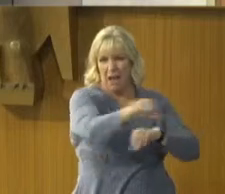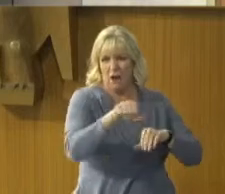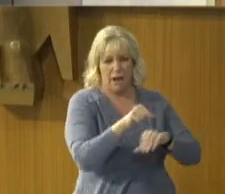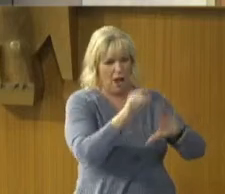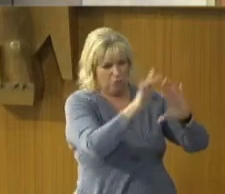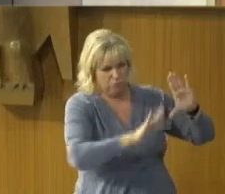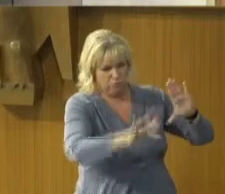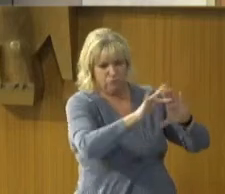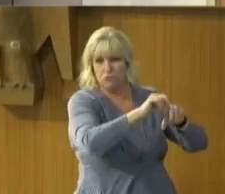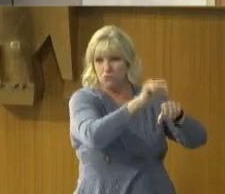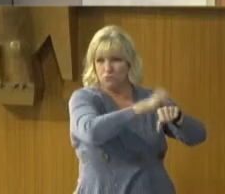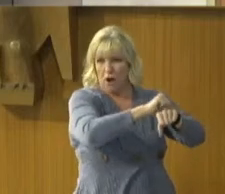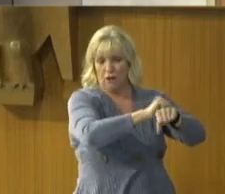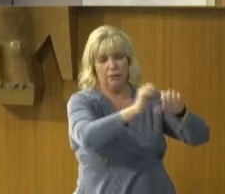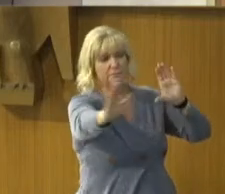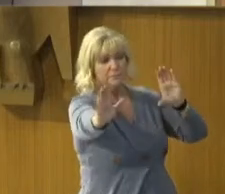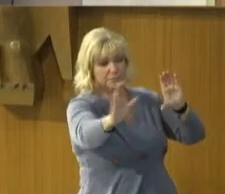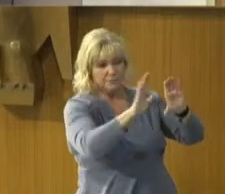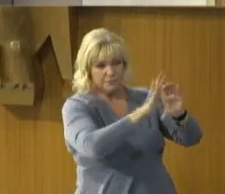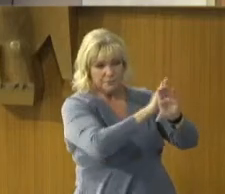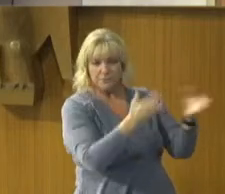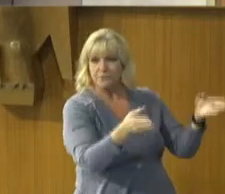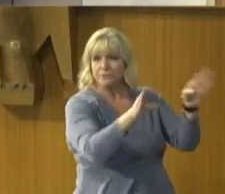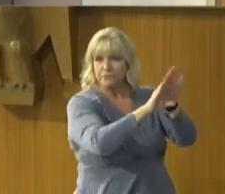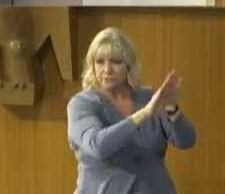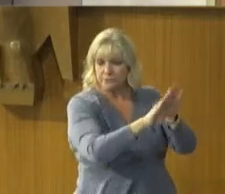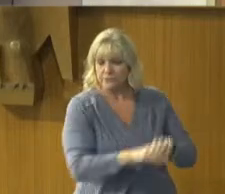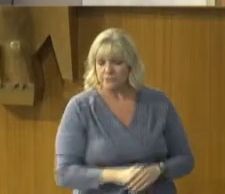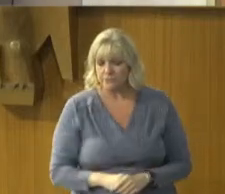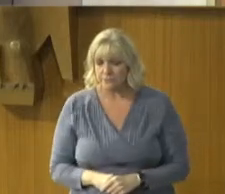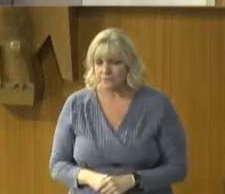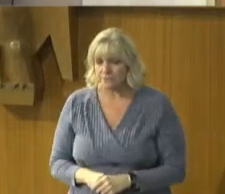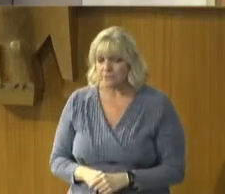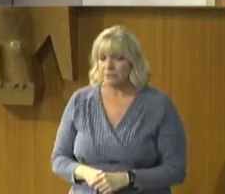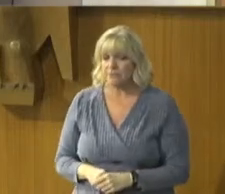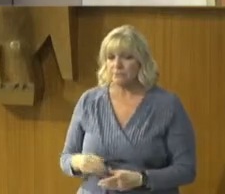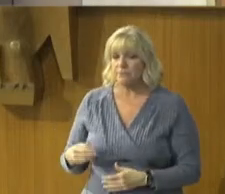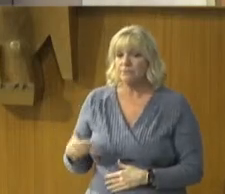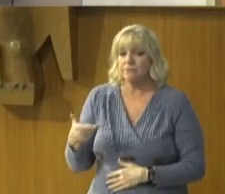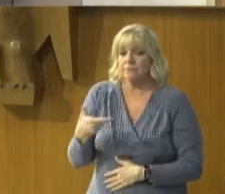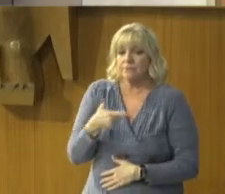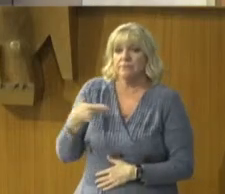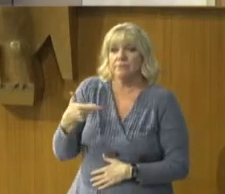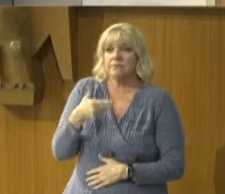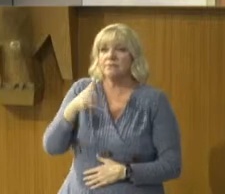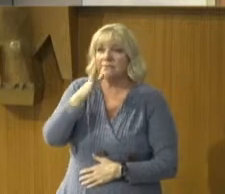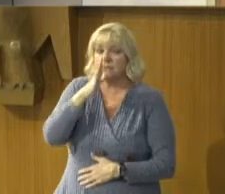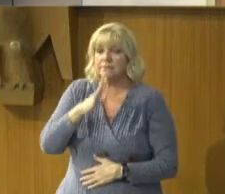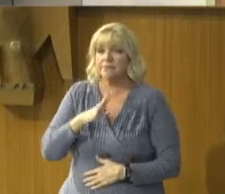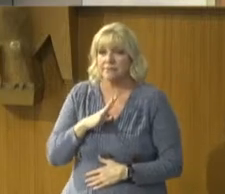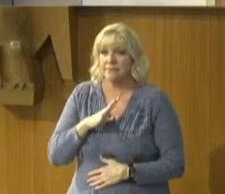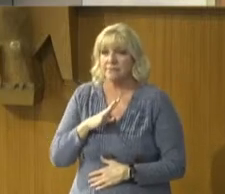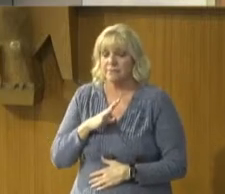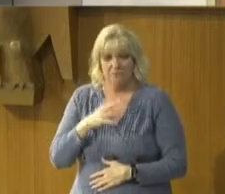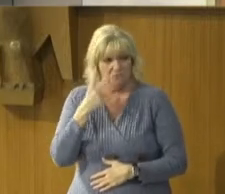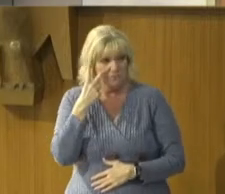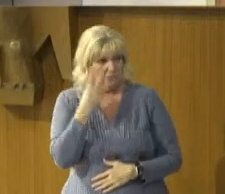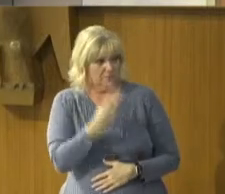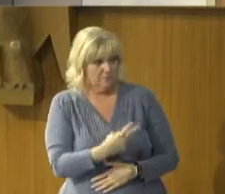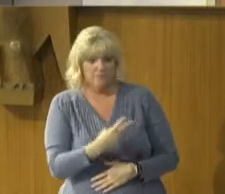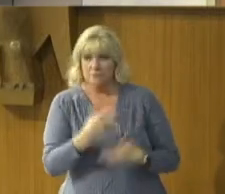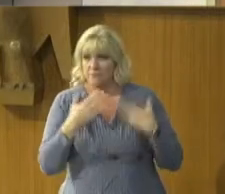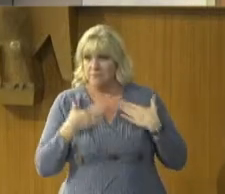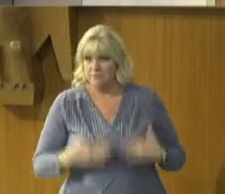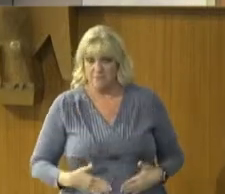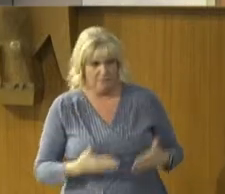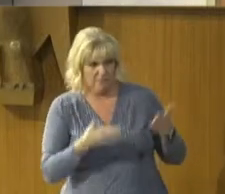then rolled a stone against the door of the tomb. Mary Magdalene and Mary, the mother of Joseph, saw that where the body was